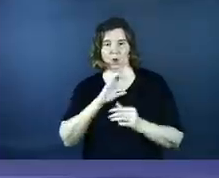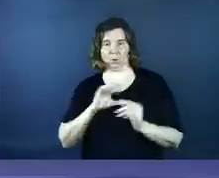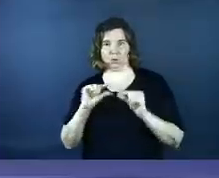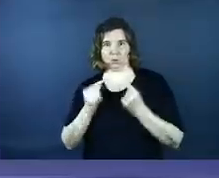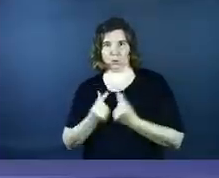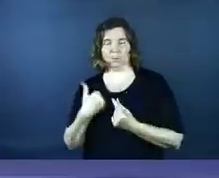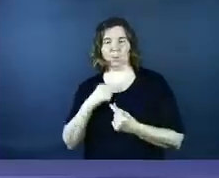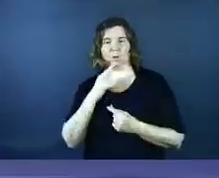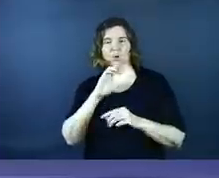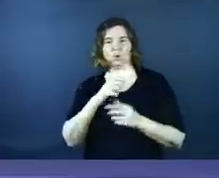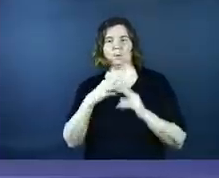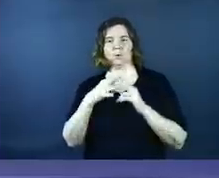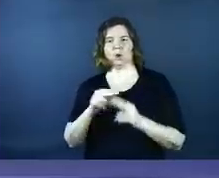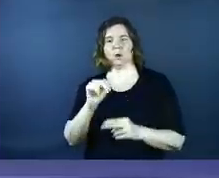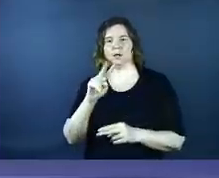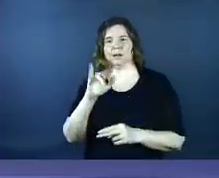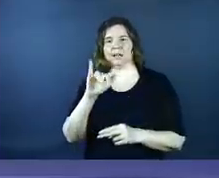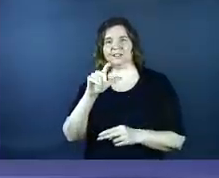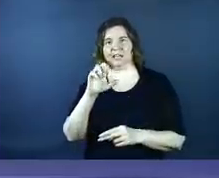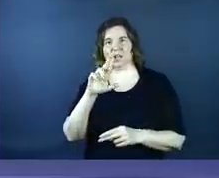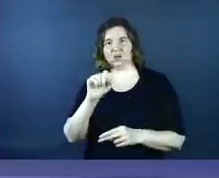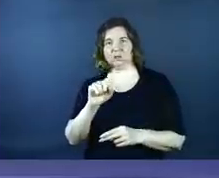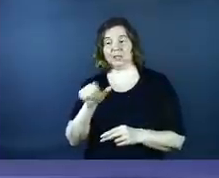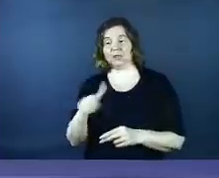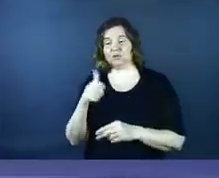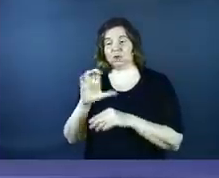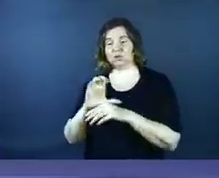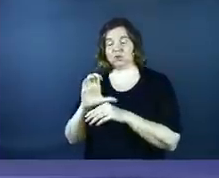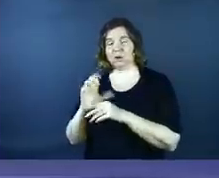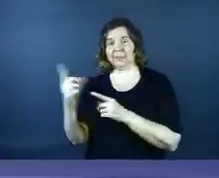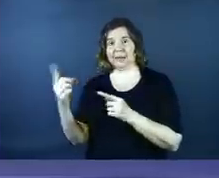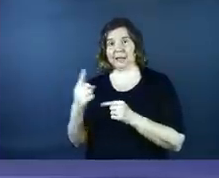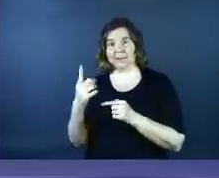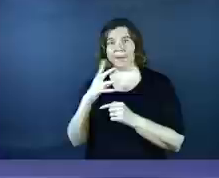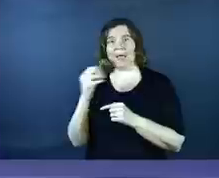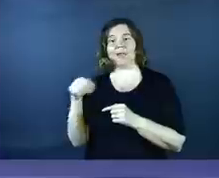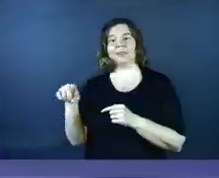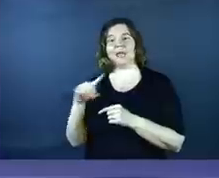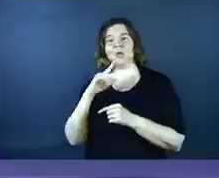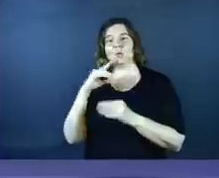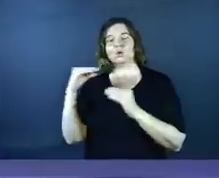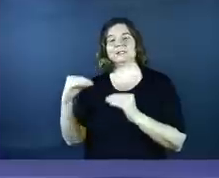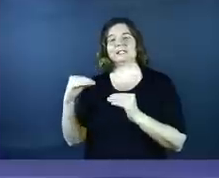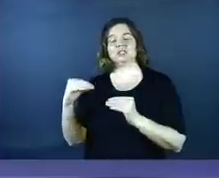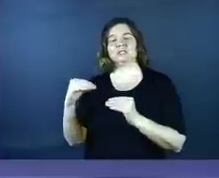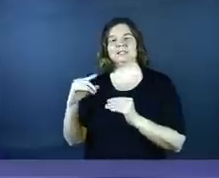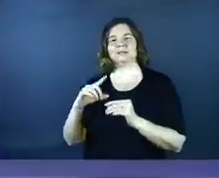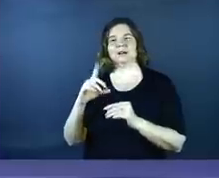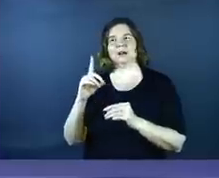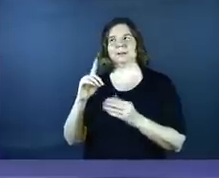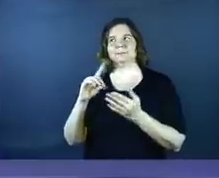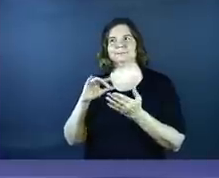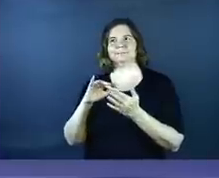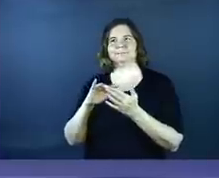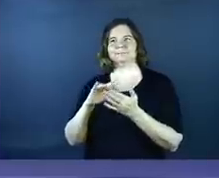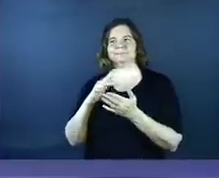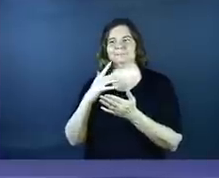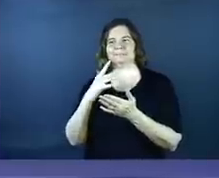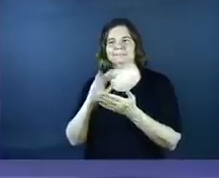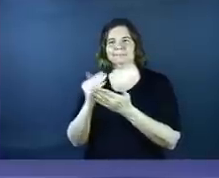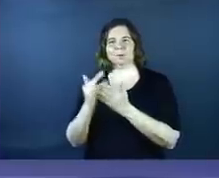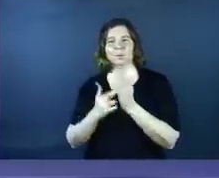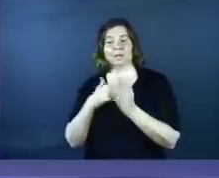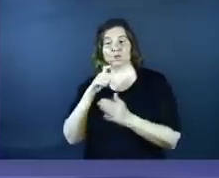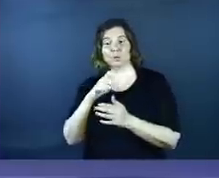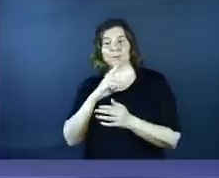group. We were in a group called the Navigators, and there was another church that had come in, and they were teaching a doctrine that said that you had to